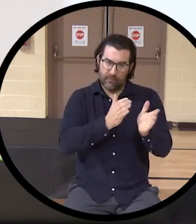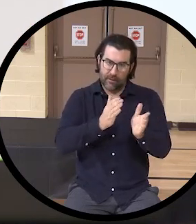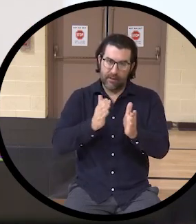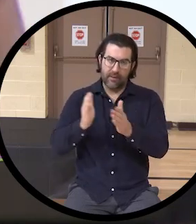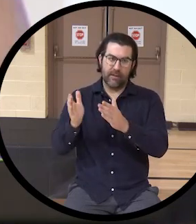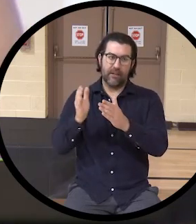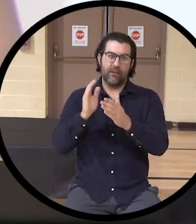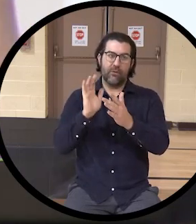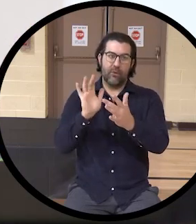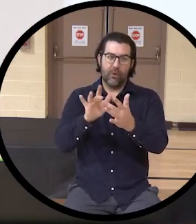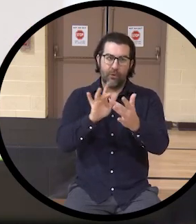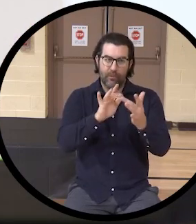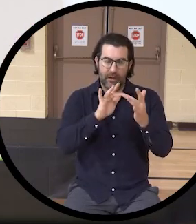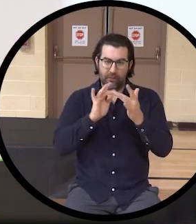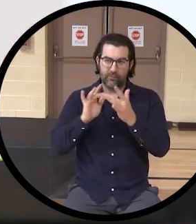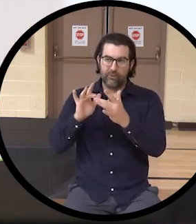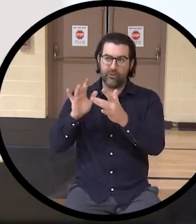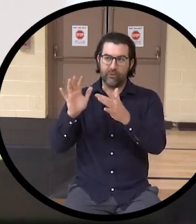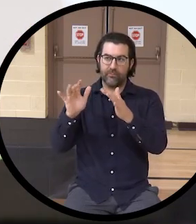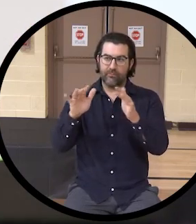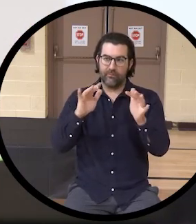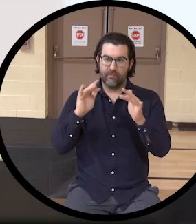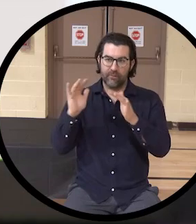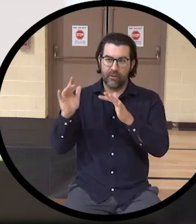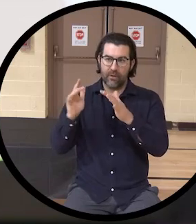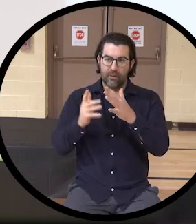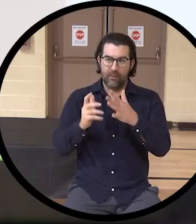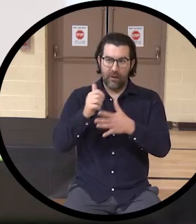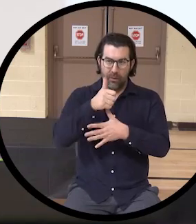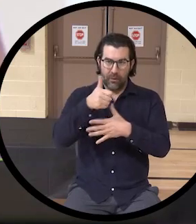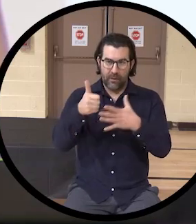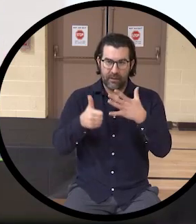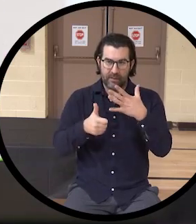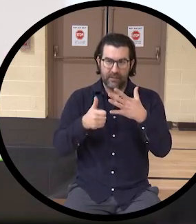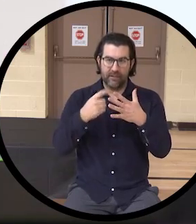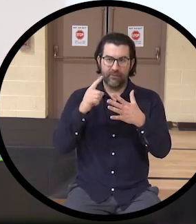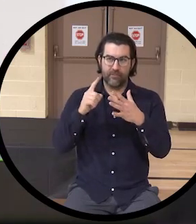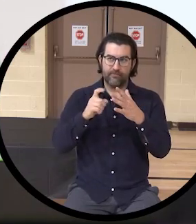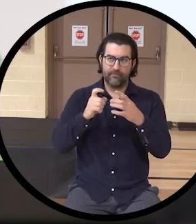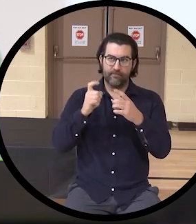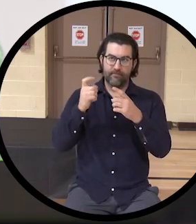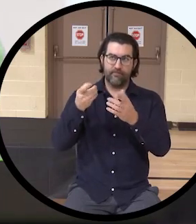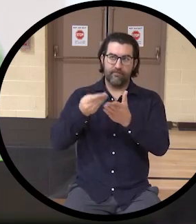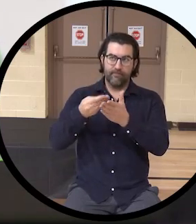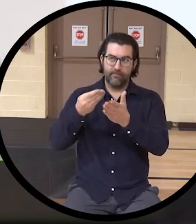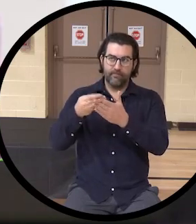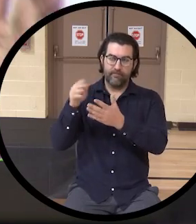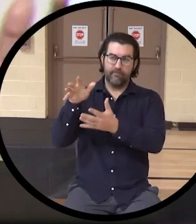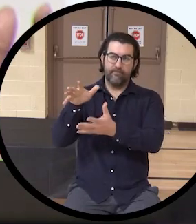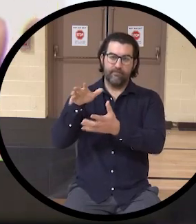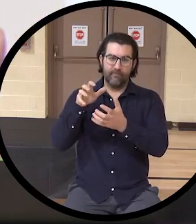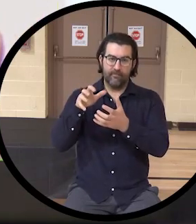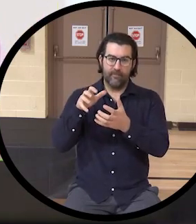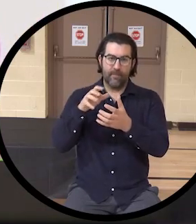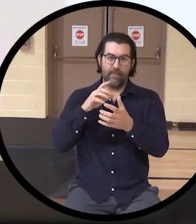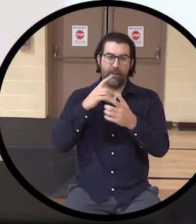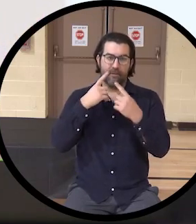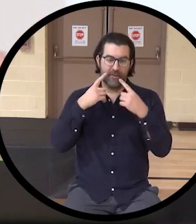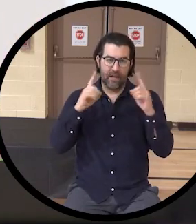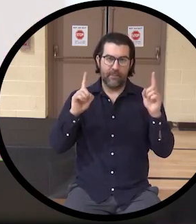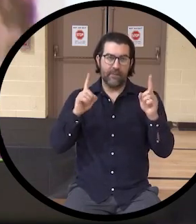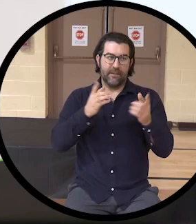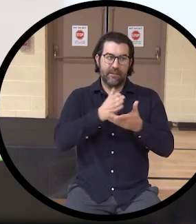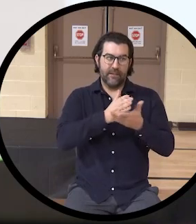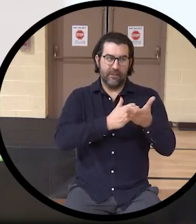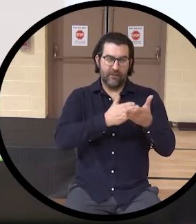reached all the outreach, try to get the priorities to the administration, get the funding in place. So we're happy that section